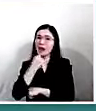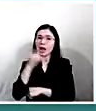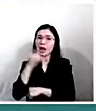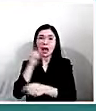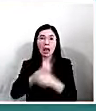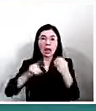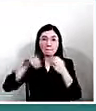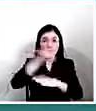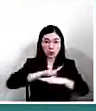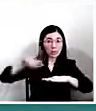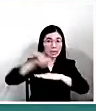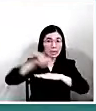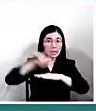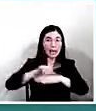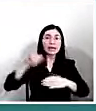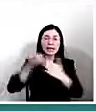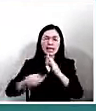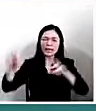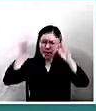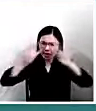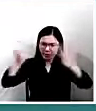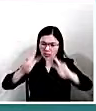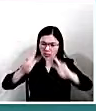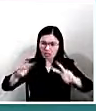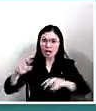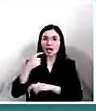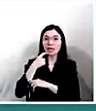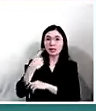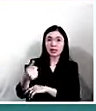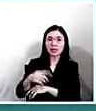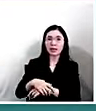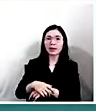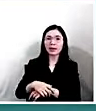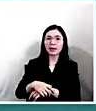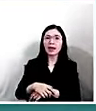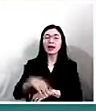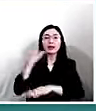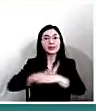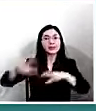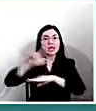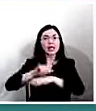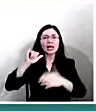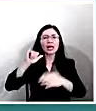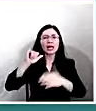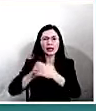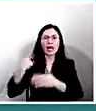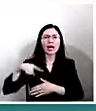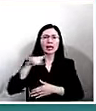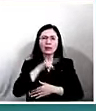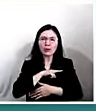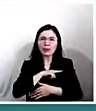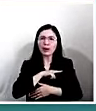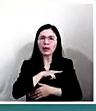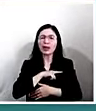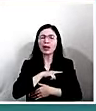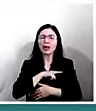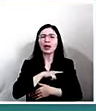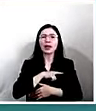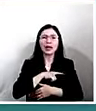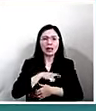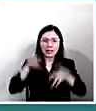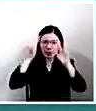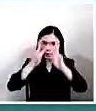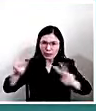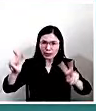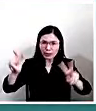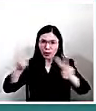had scouted, saying, "The land that we explored in a country that